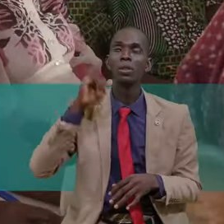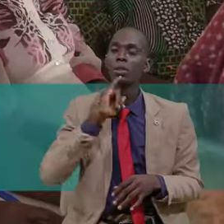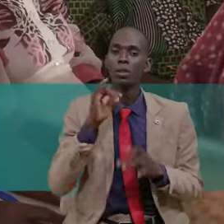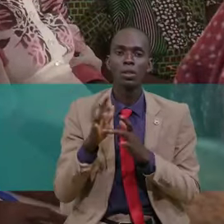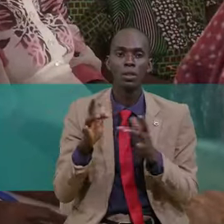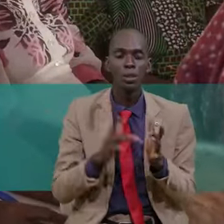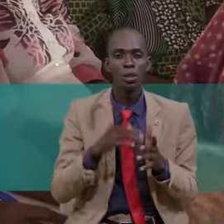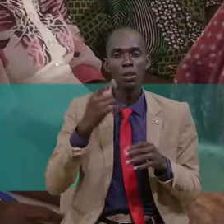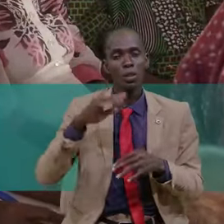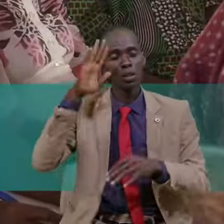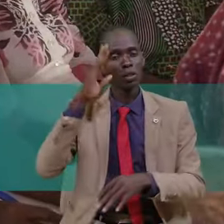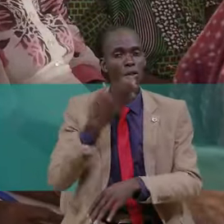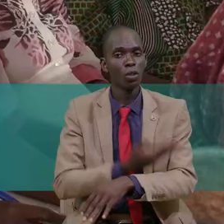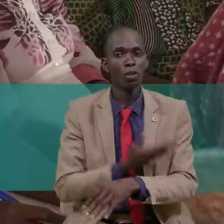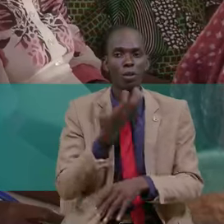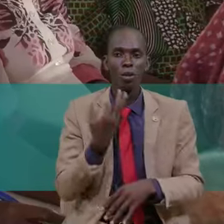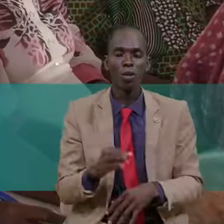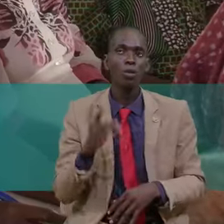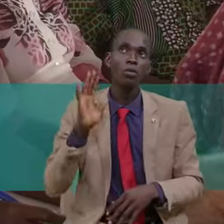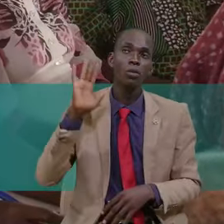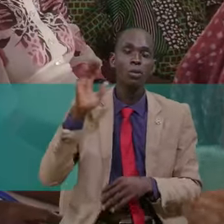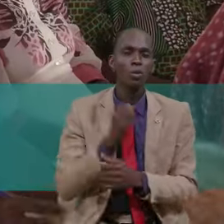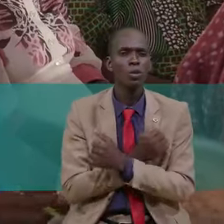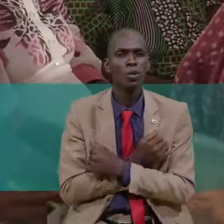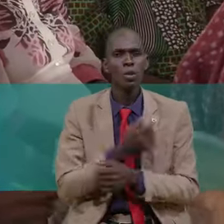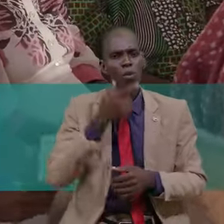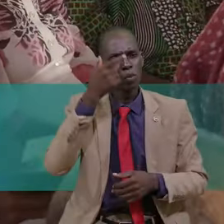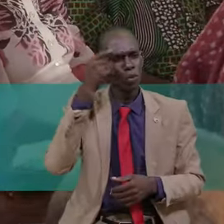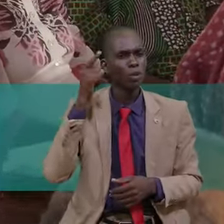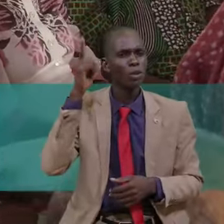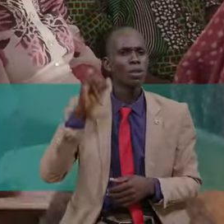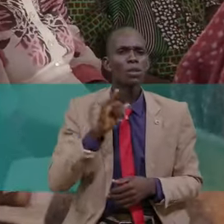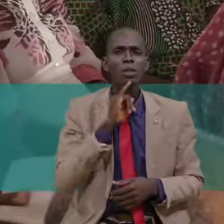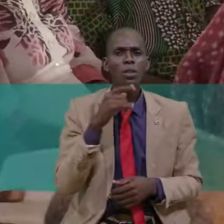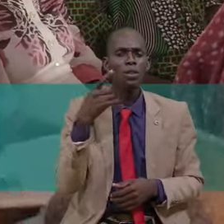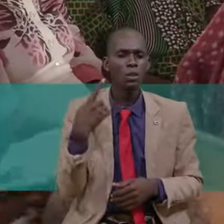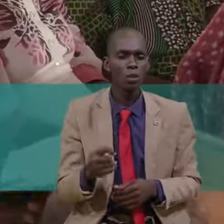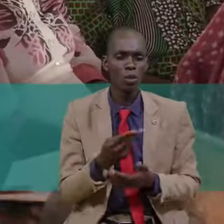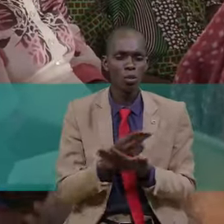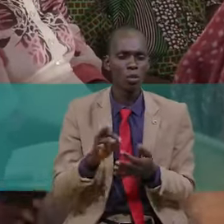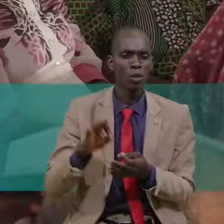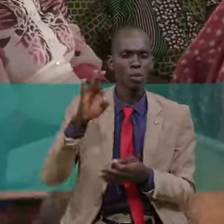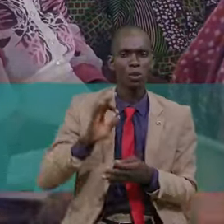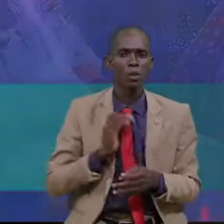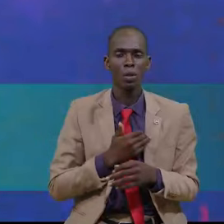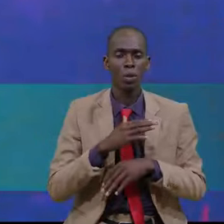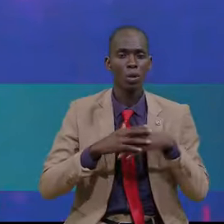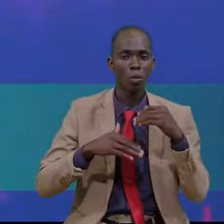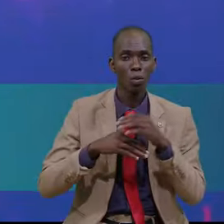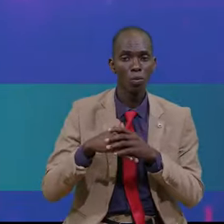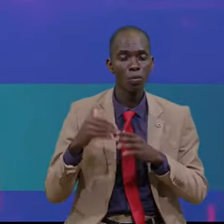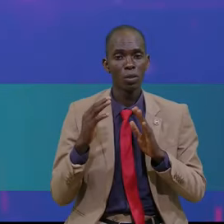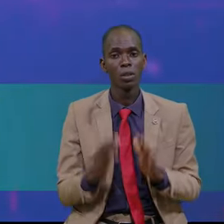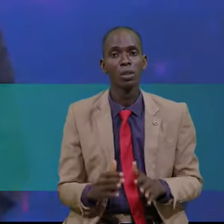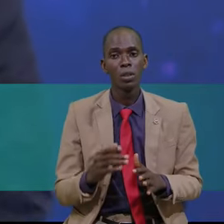son of his love and because the Holy Ghost are comforter the thing that gives us